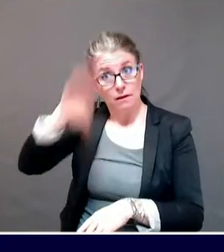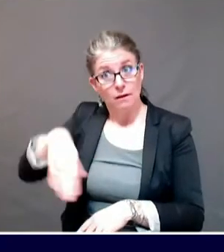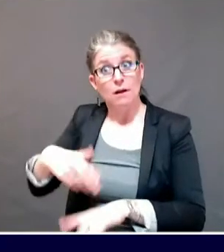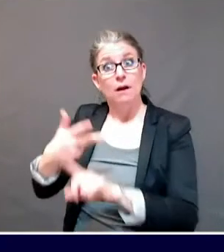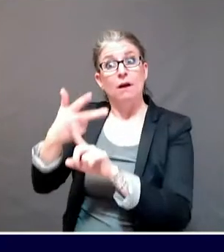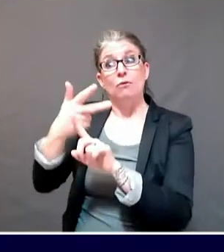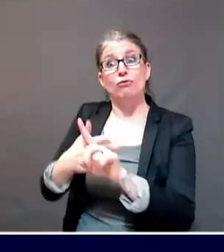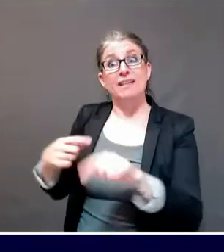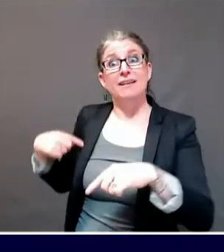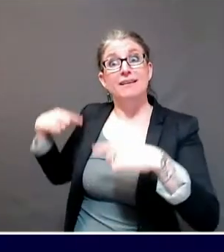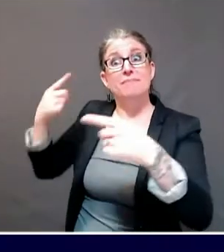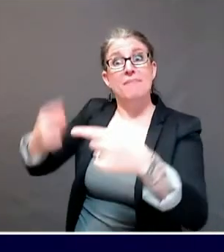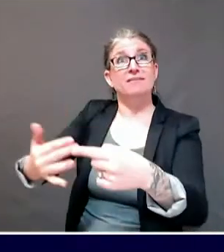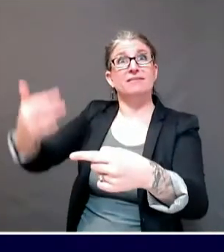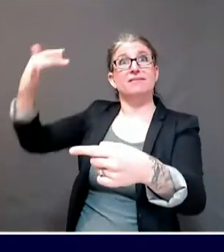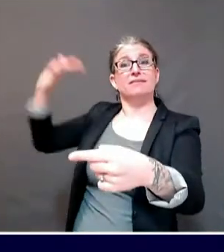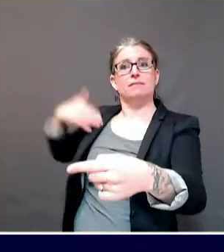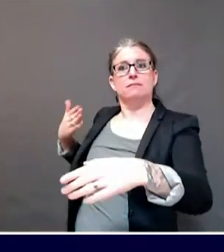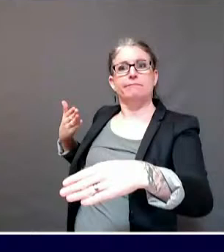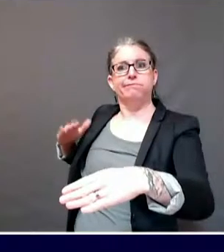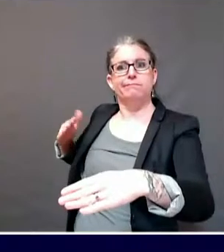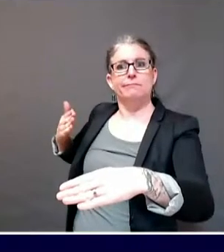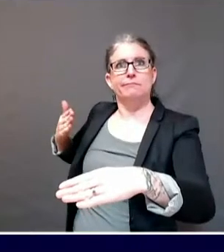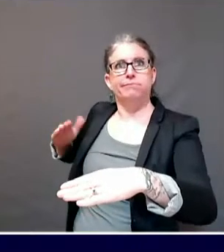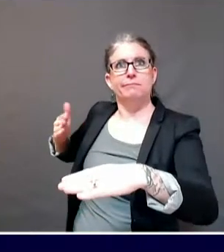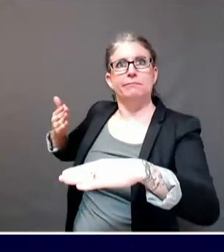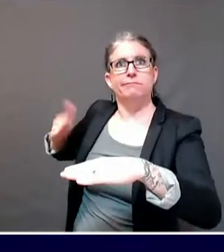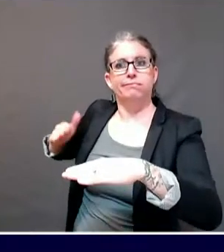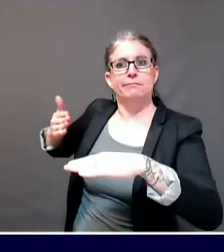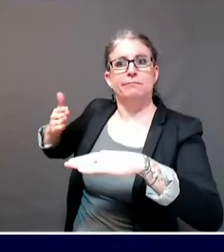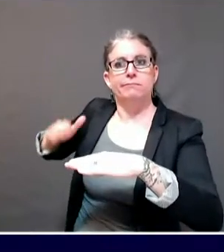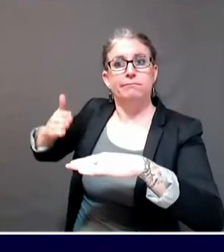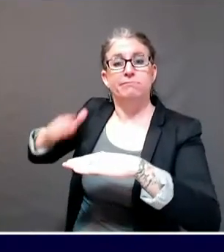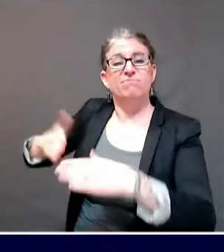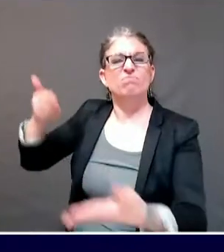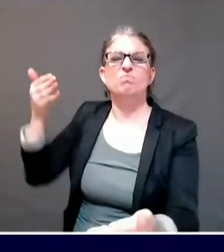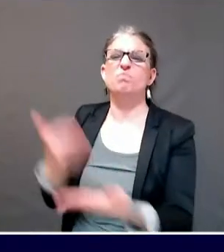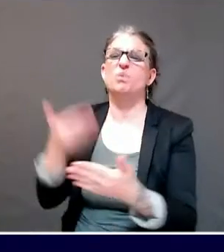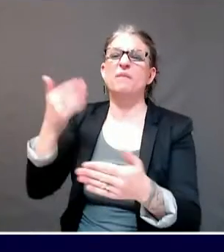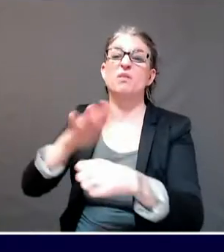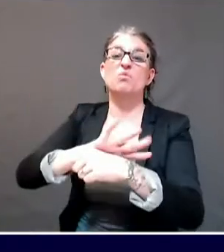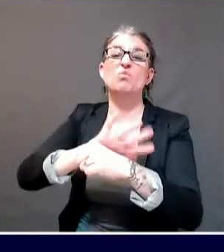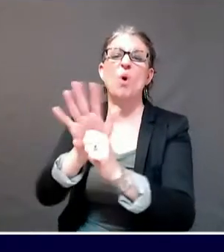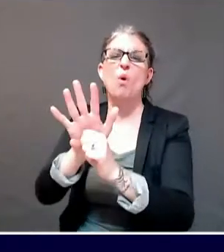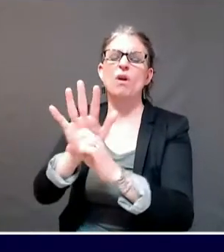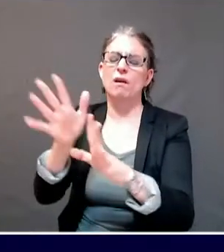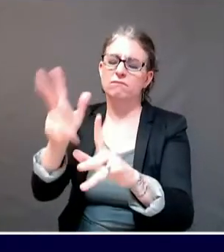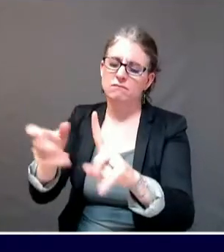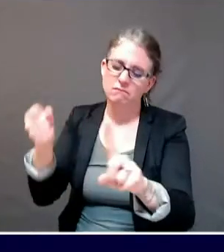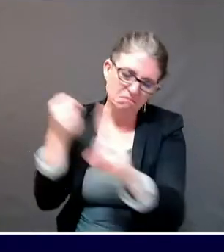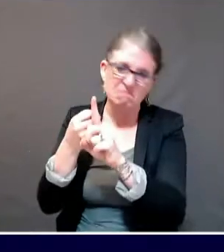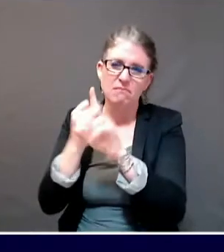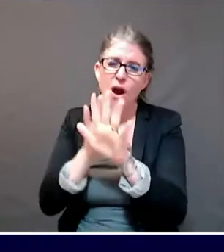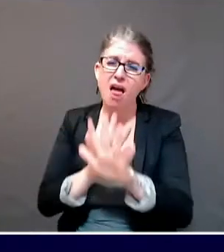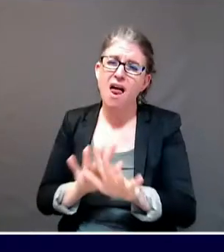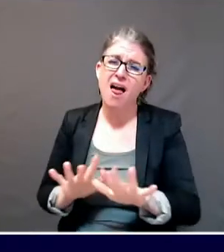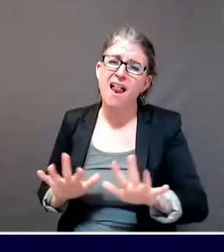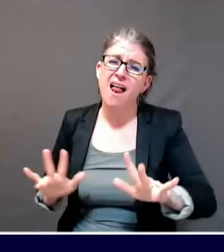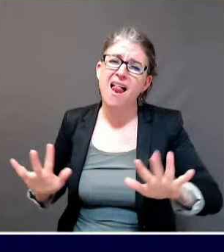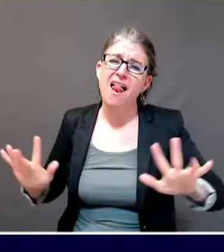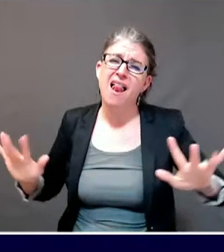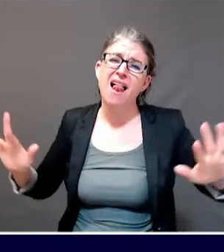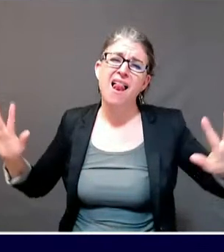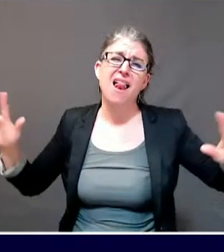the virus is still very much with us. But you'll note that just in the recent few weeks,